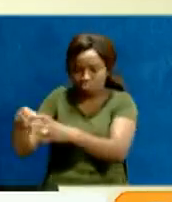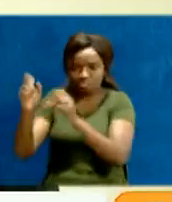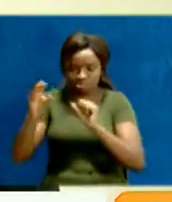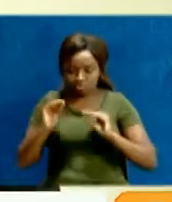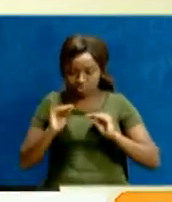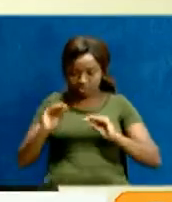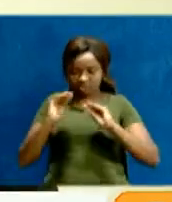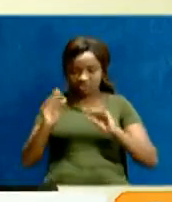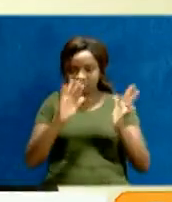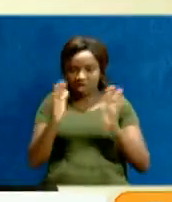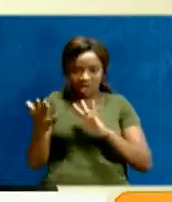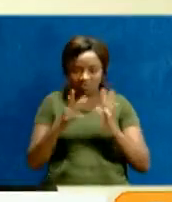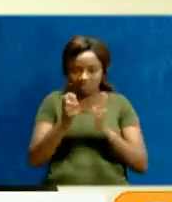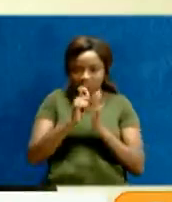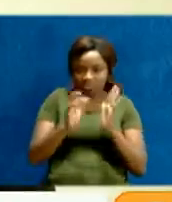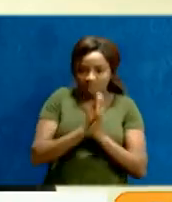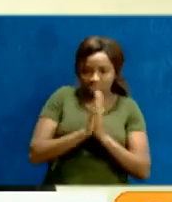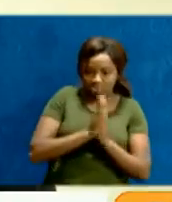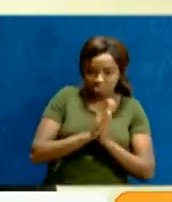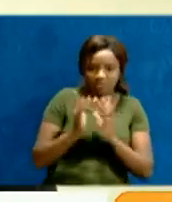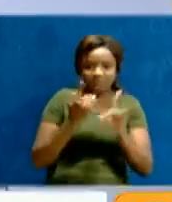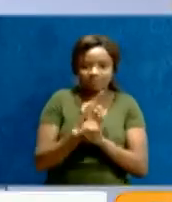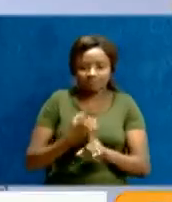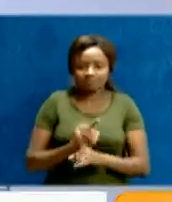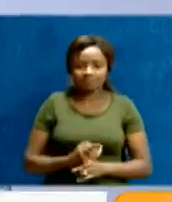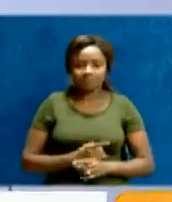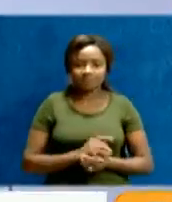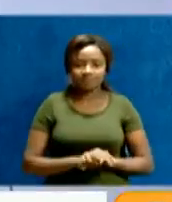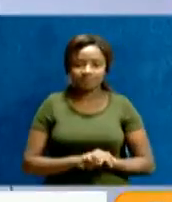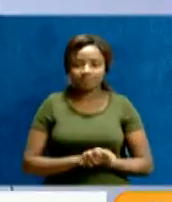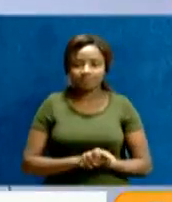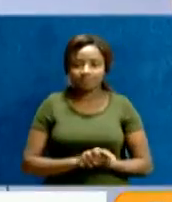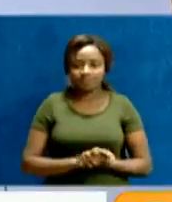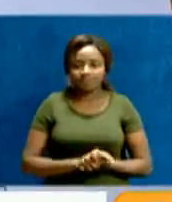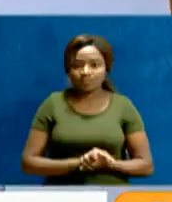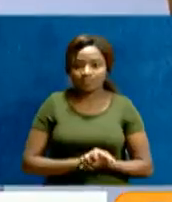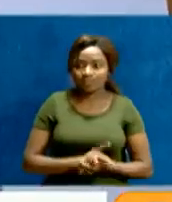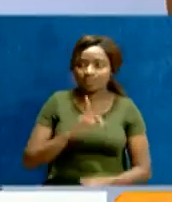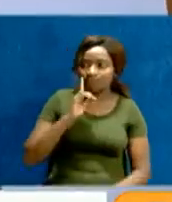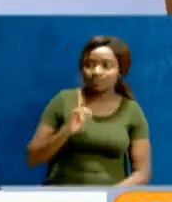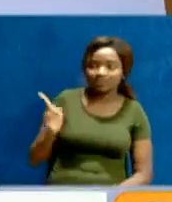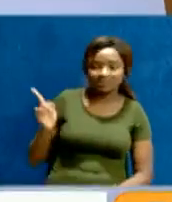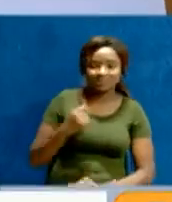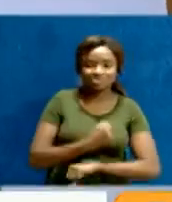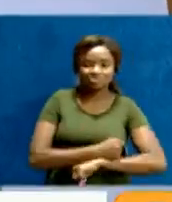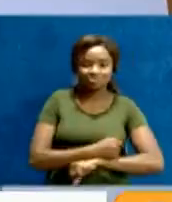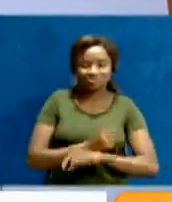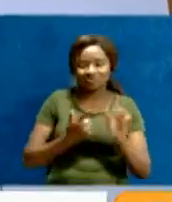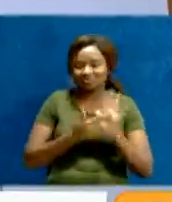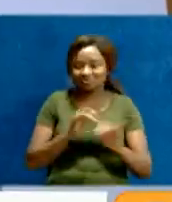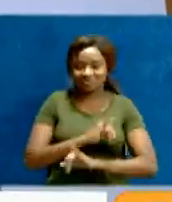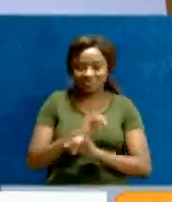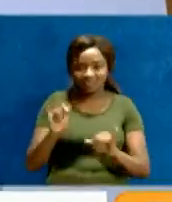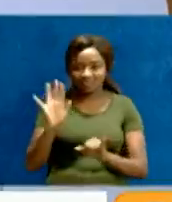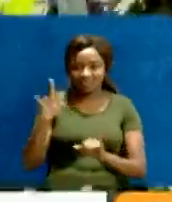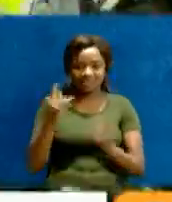na tuwaelekeze kwenye composition. For these schools, their results are just a stamp of finality that they